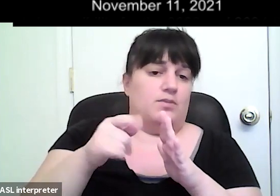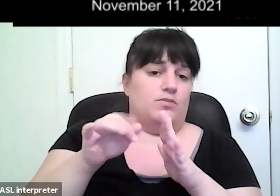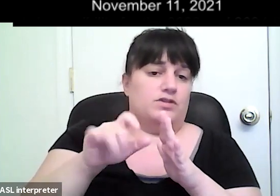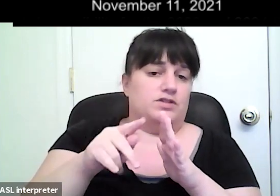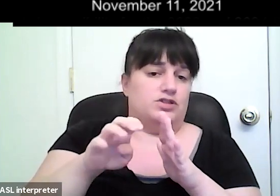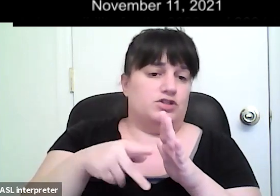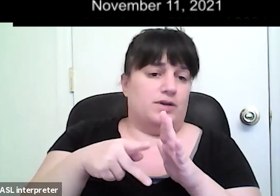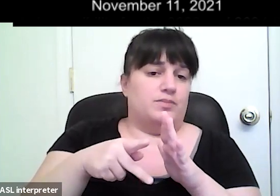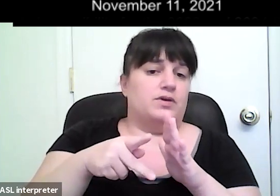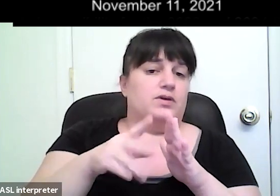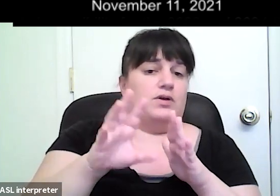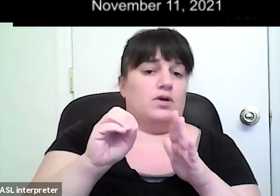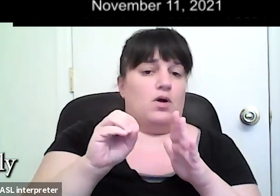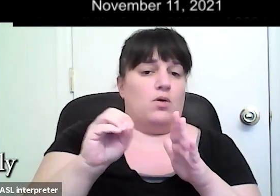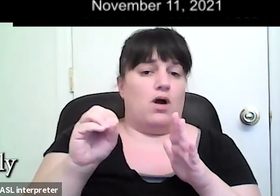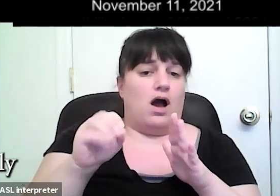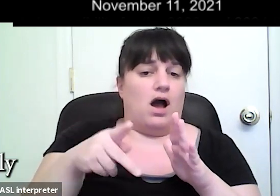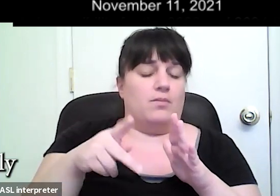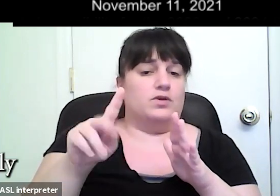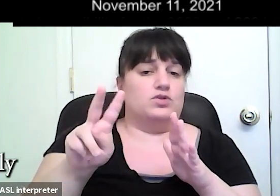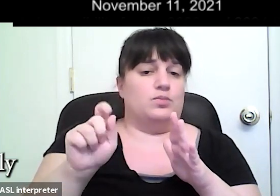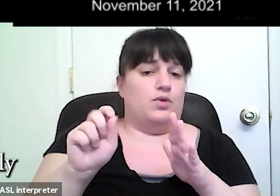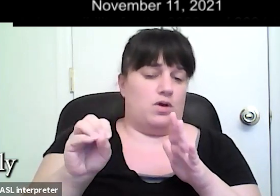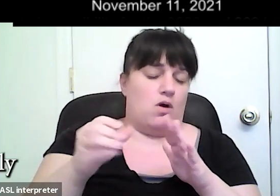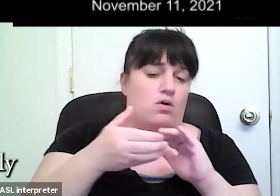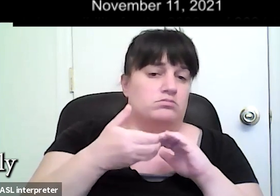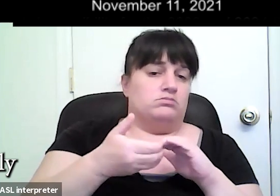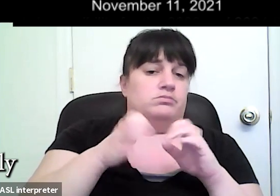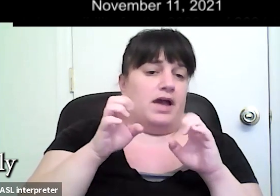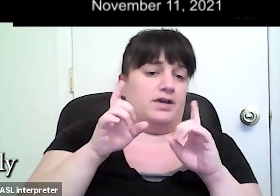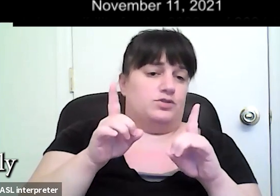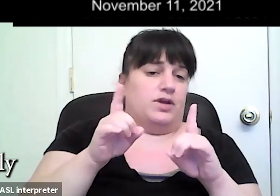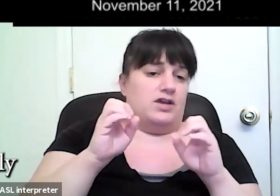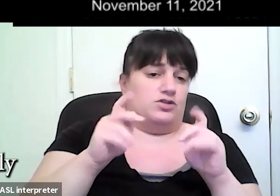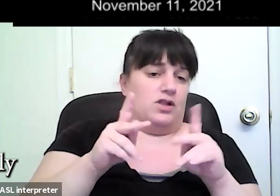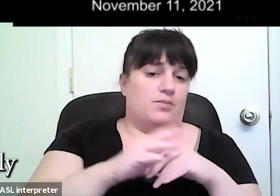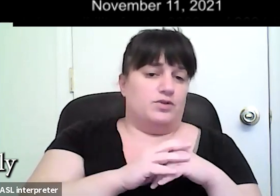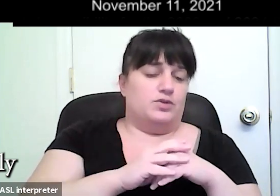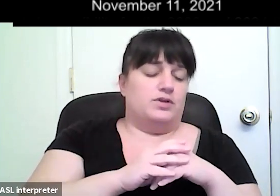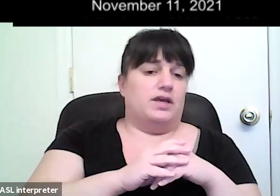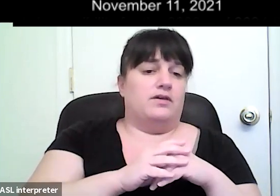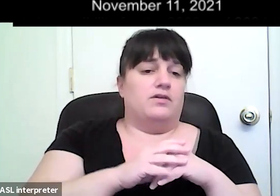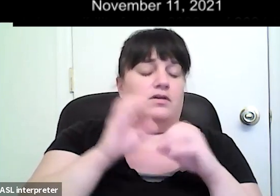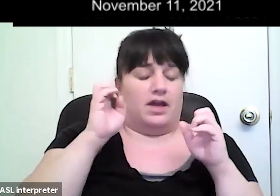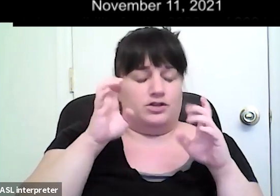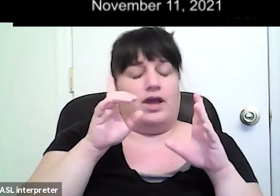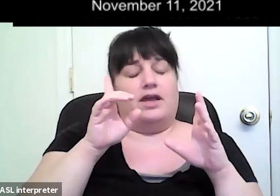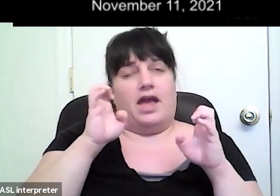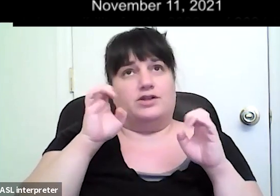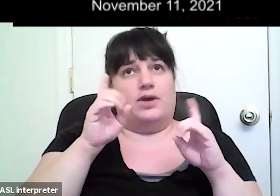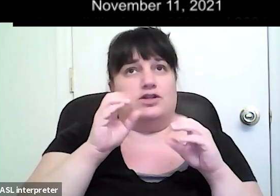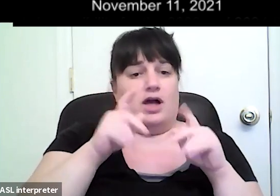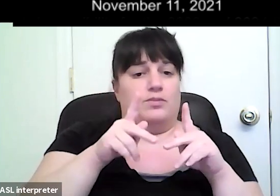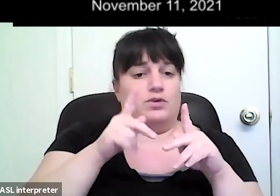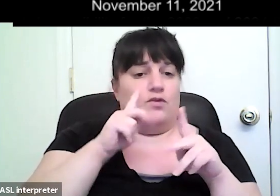and what we call Co-op 2.0. So it's a cooperative educational opportunity specifically for the individuals